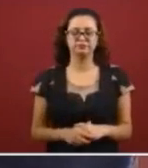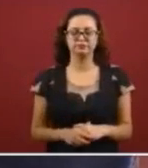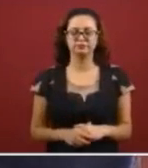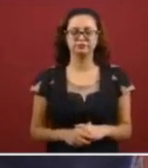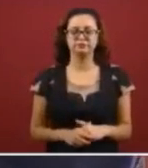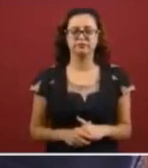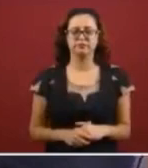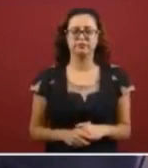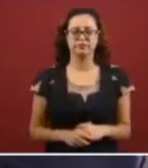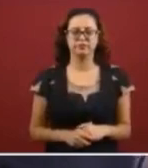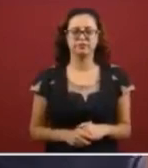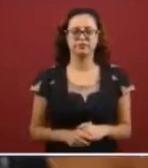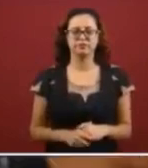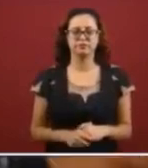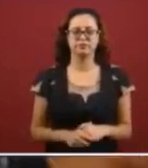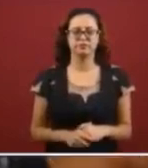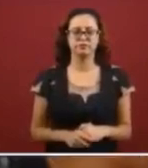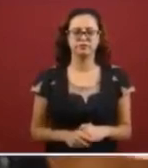de